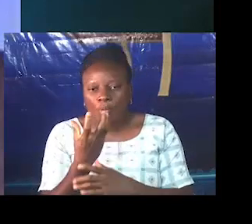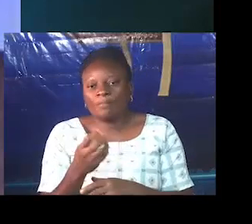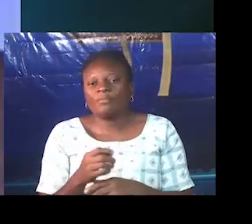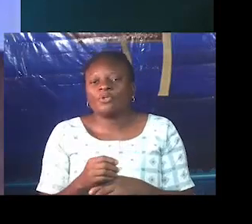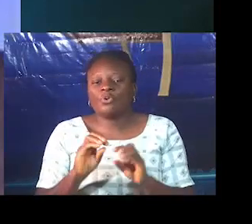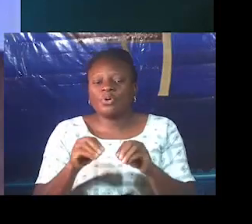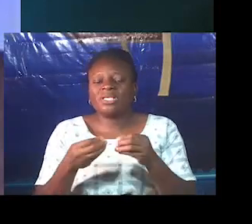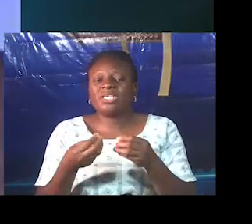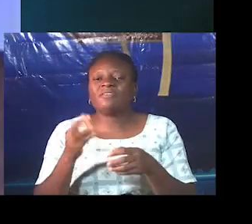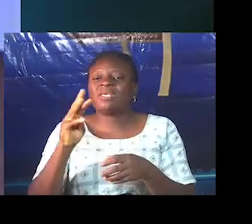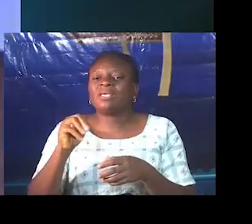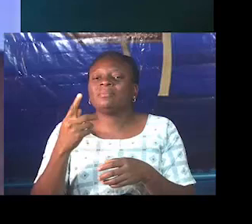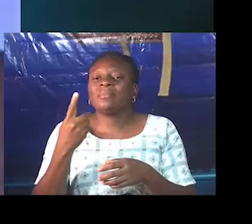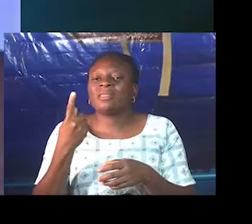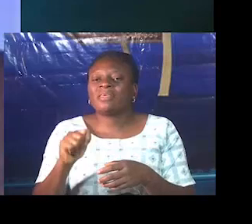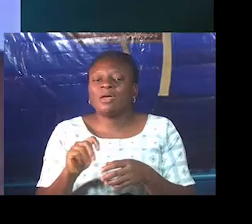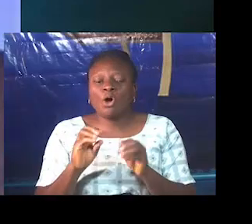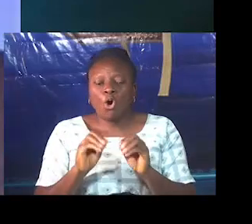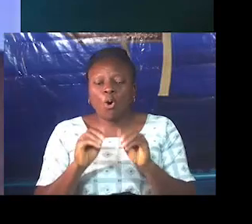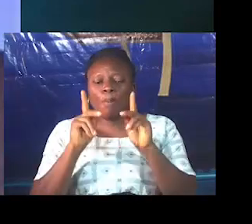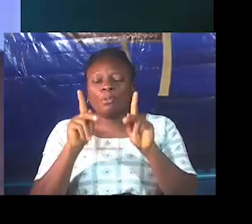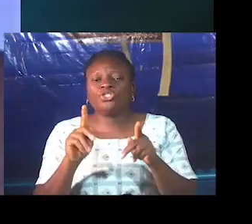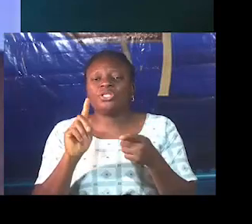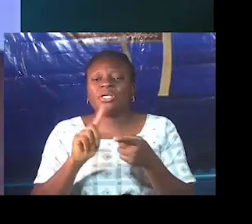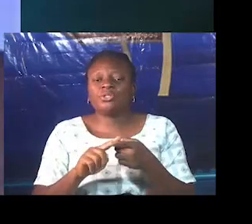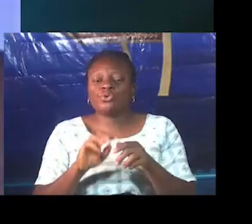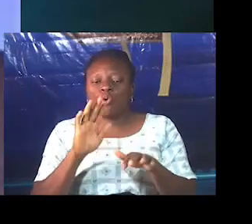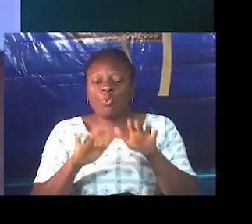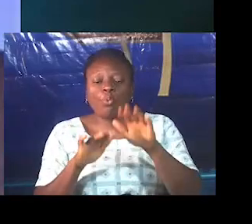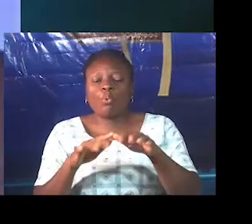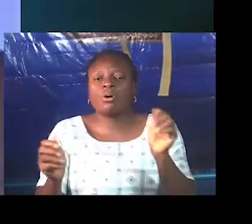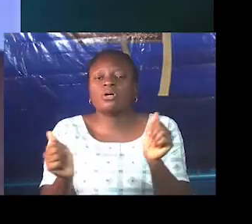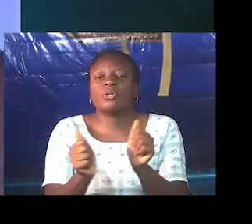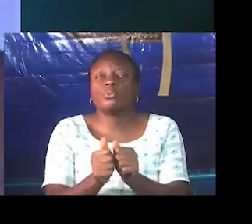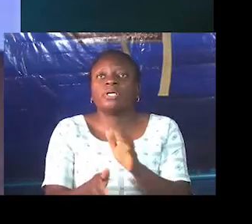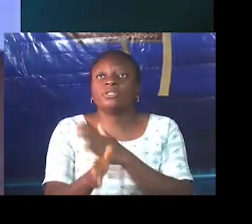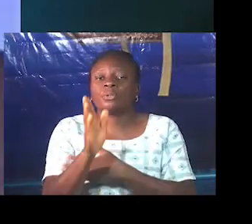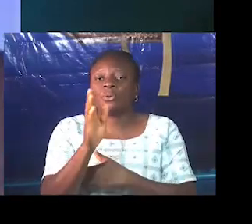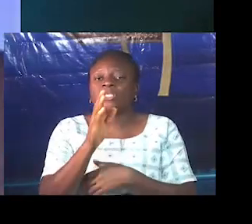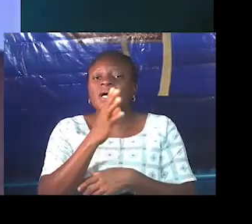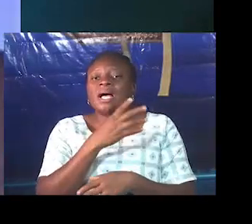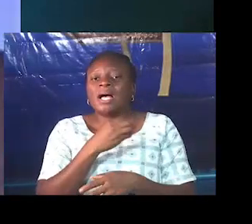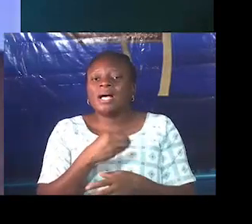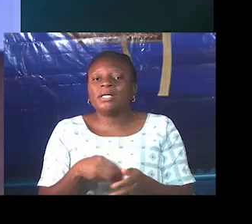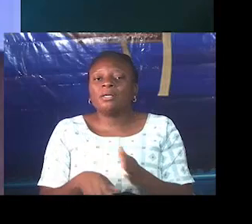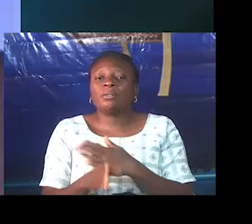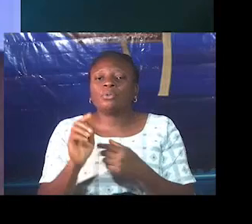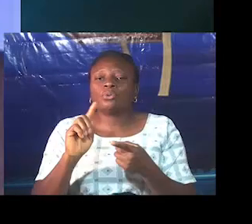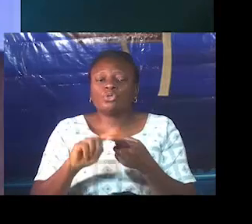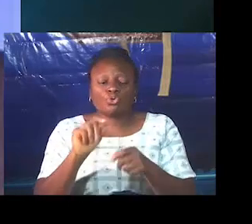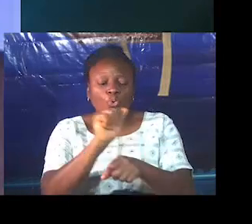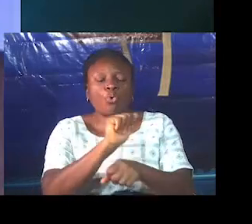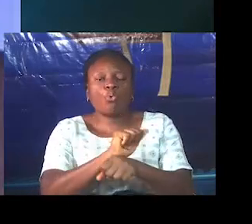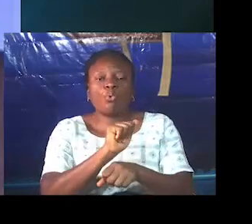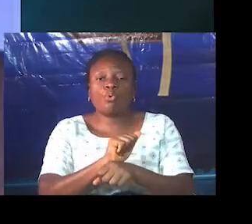God, and give him a chance for God to work on his life, on his character. Who knows whether it was because of you that he said he